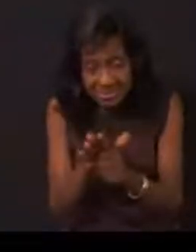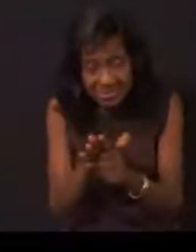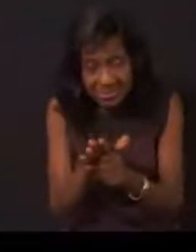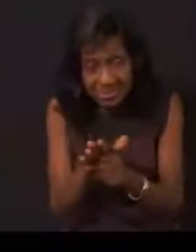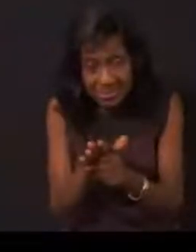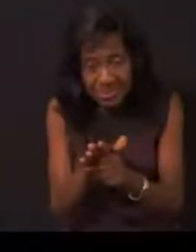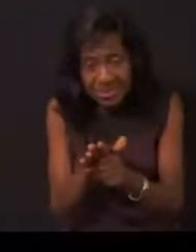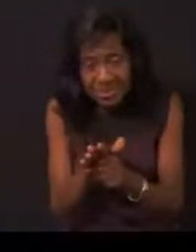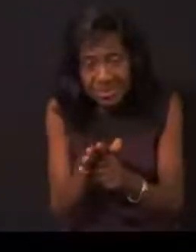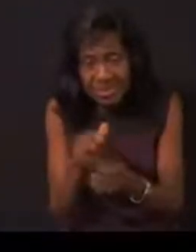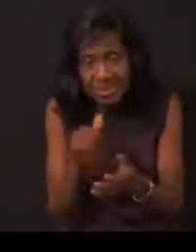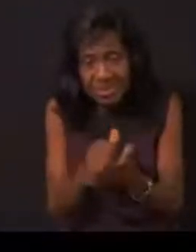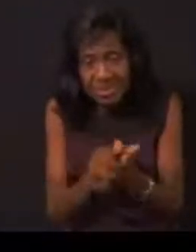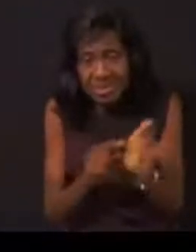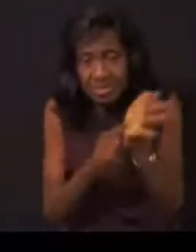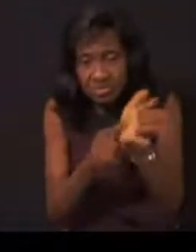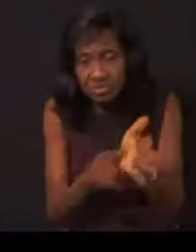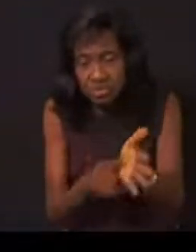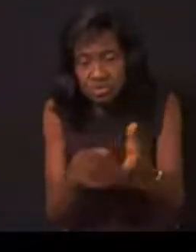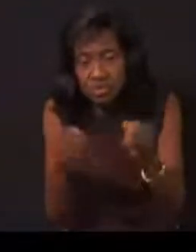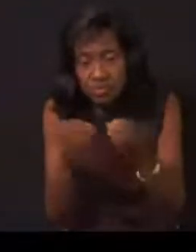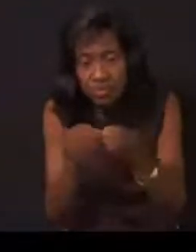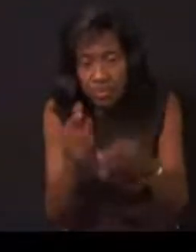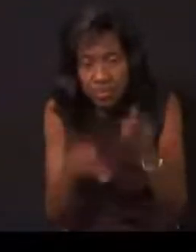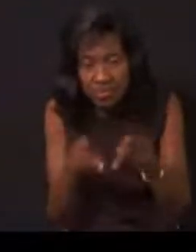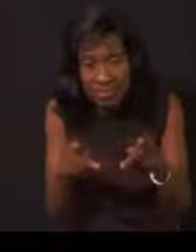this is an indication that more people are getting sick.